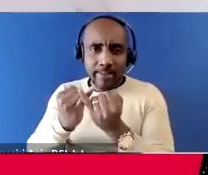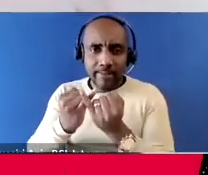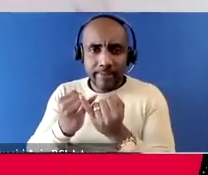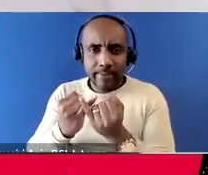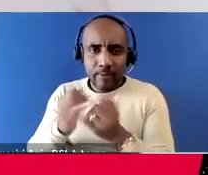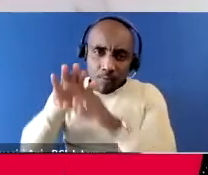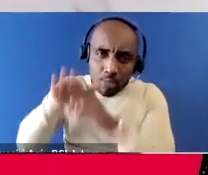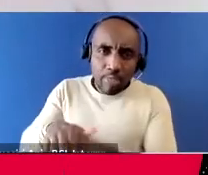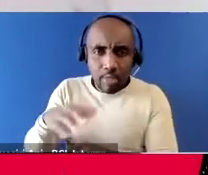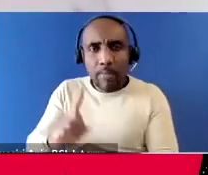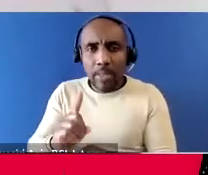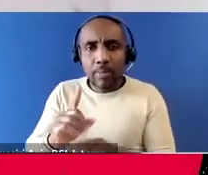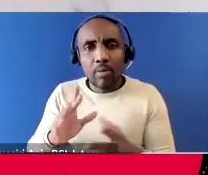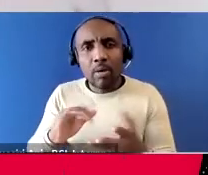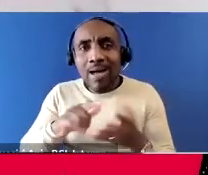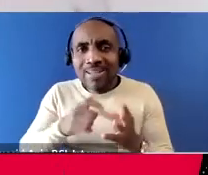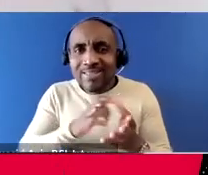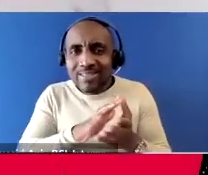saying,